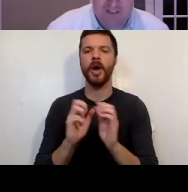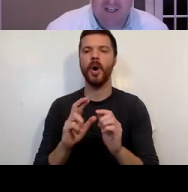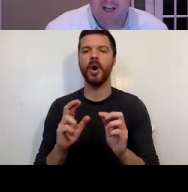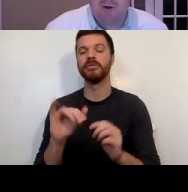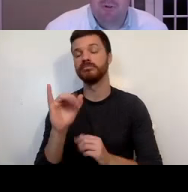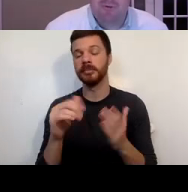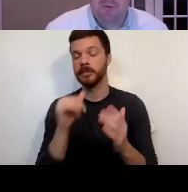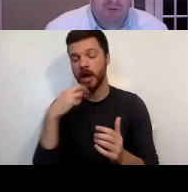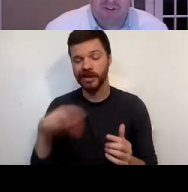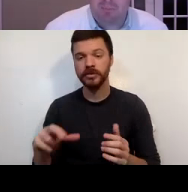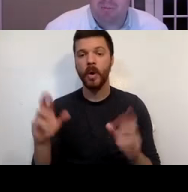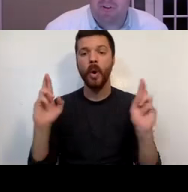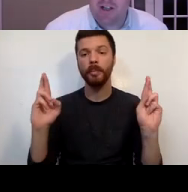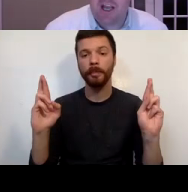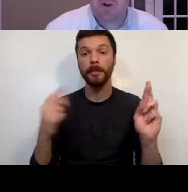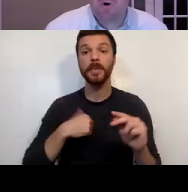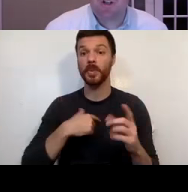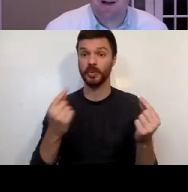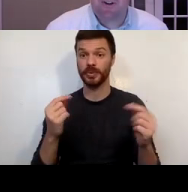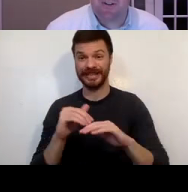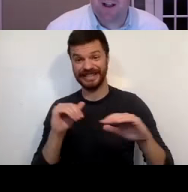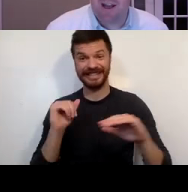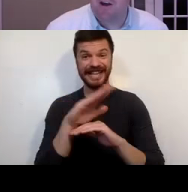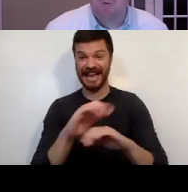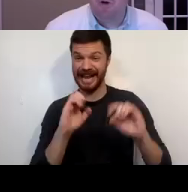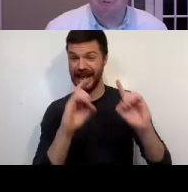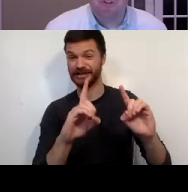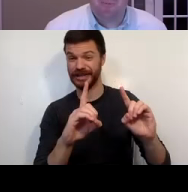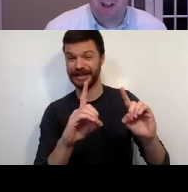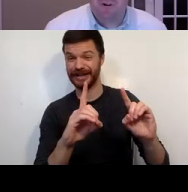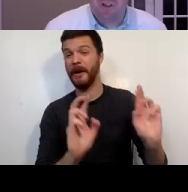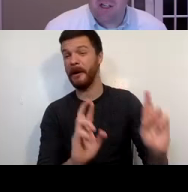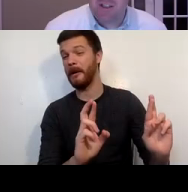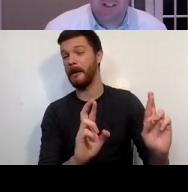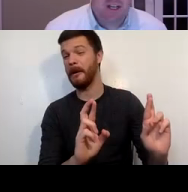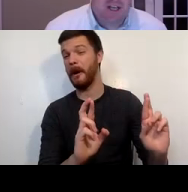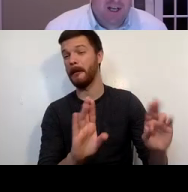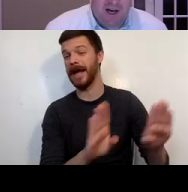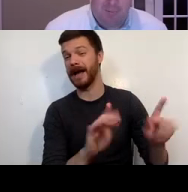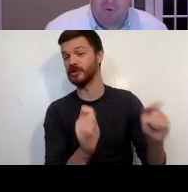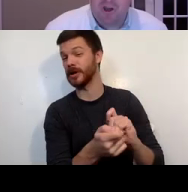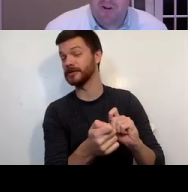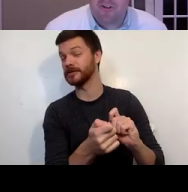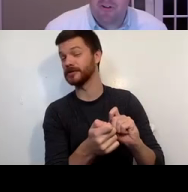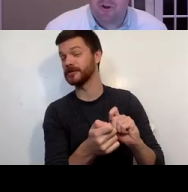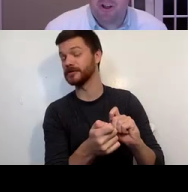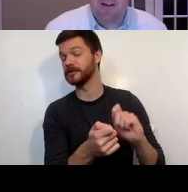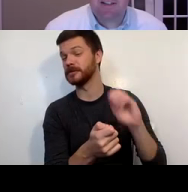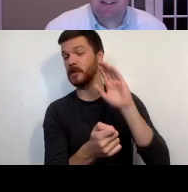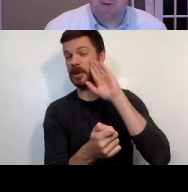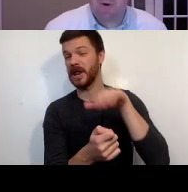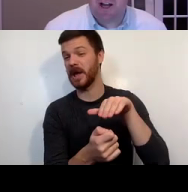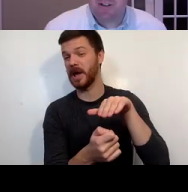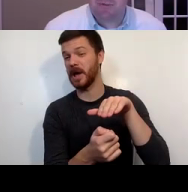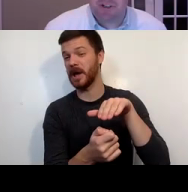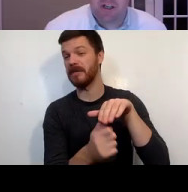religious. We send people to educational workshops and the like. We hope that their behavior changes, but we know that this is really